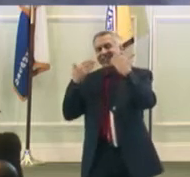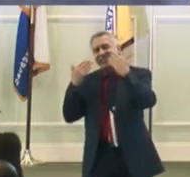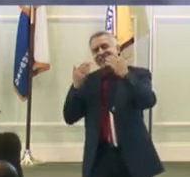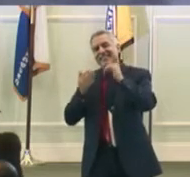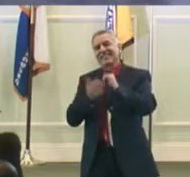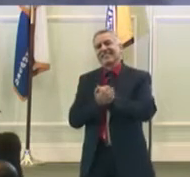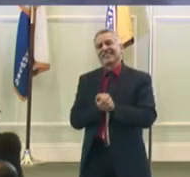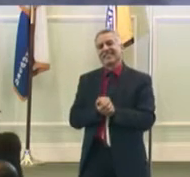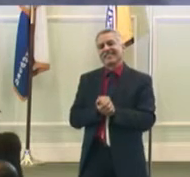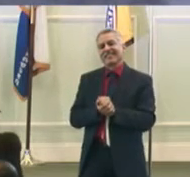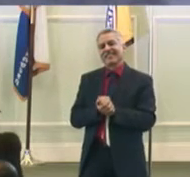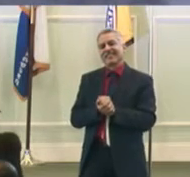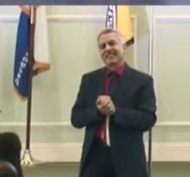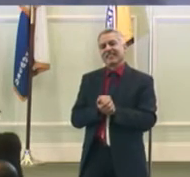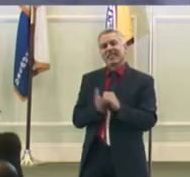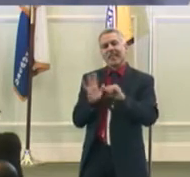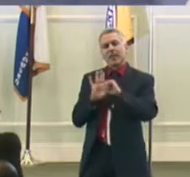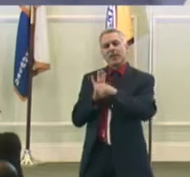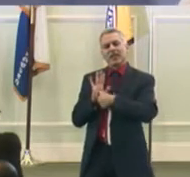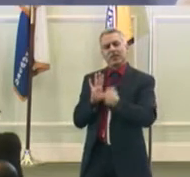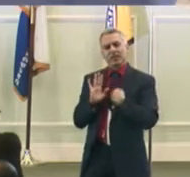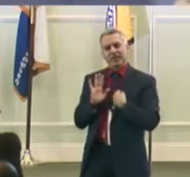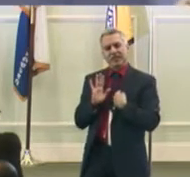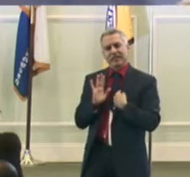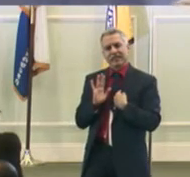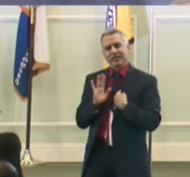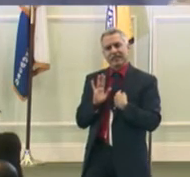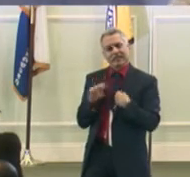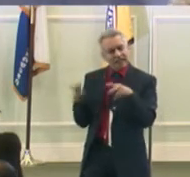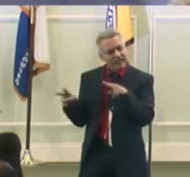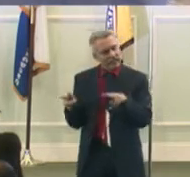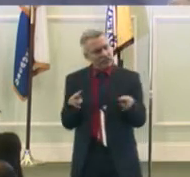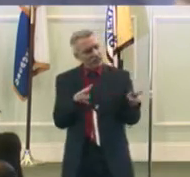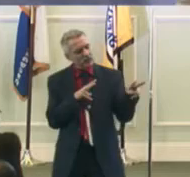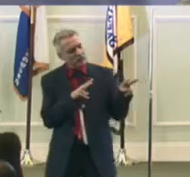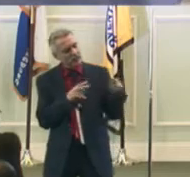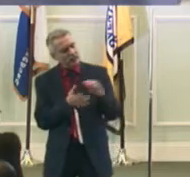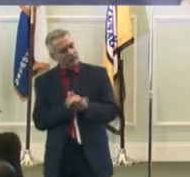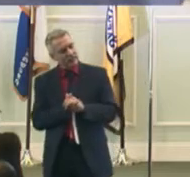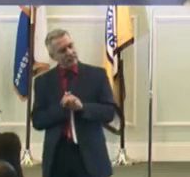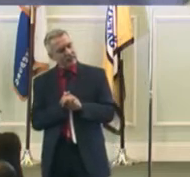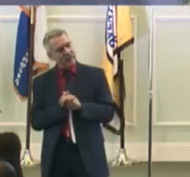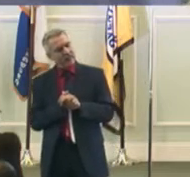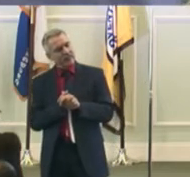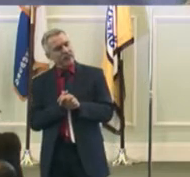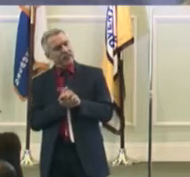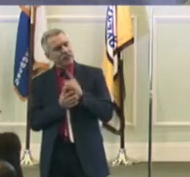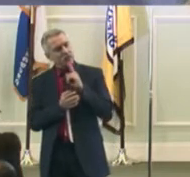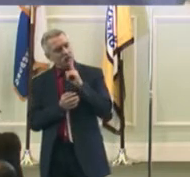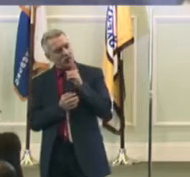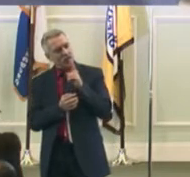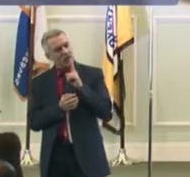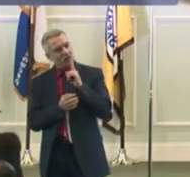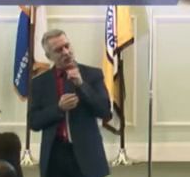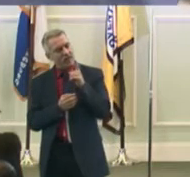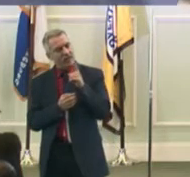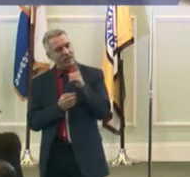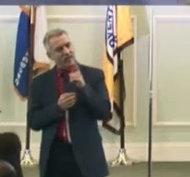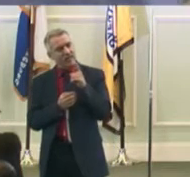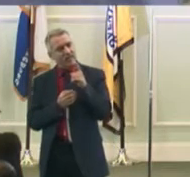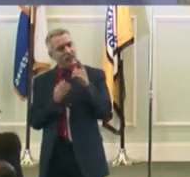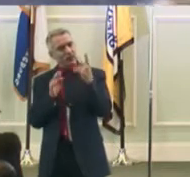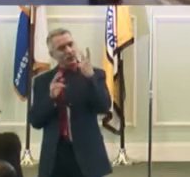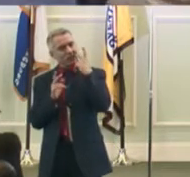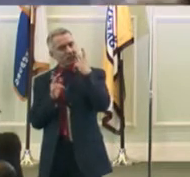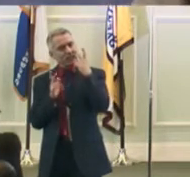know, it left an impression on me. He talked of seeing Jesus face to face as if it was truly the next thing he would see.